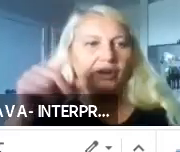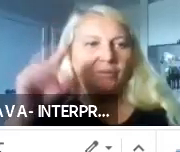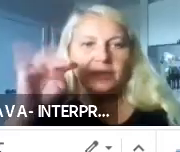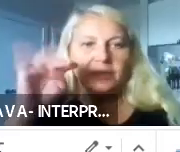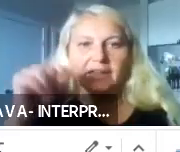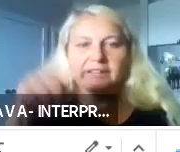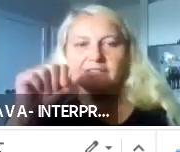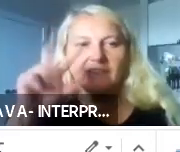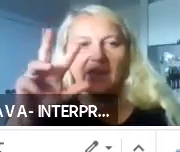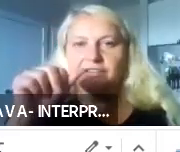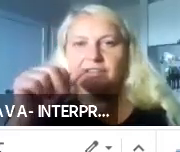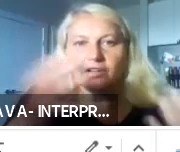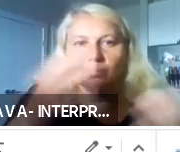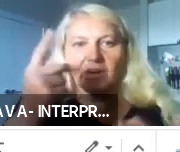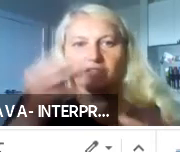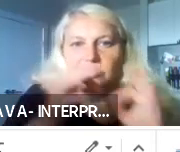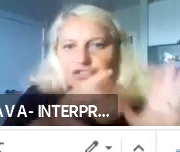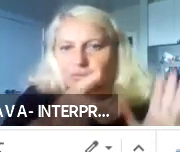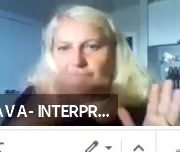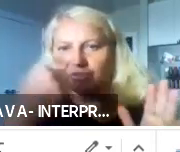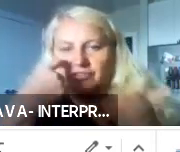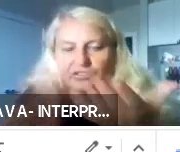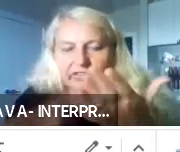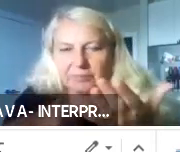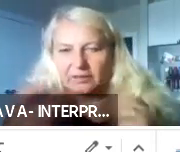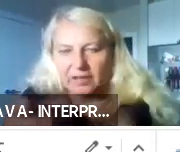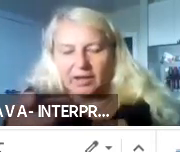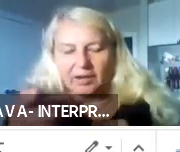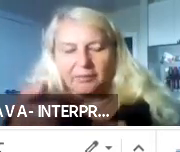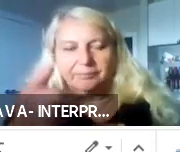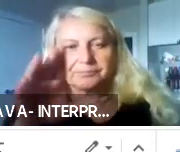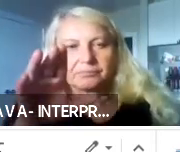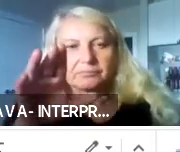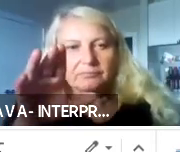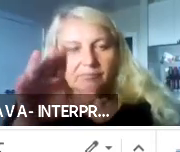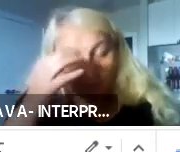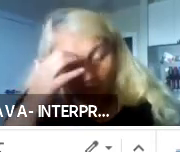Hi there, Mia, it's Ava here, one of the interpreters. I've just been